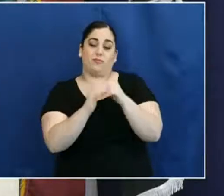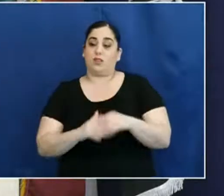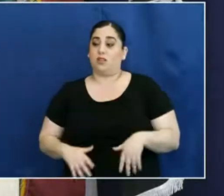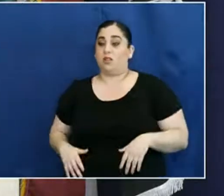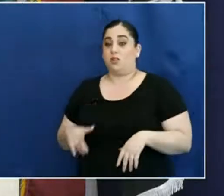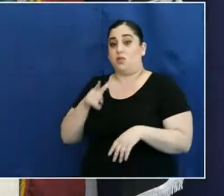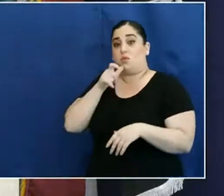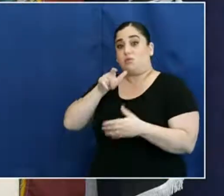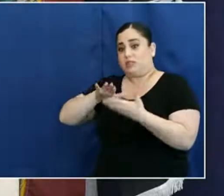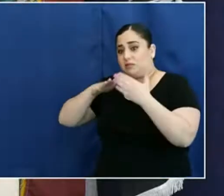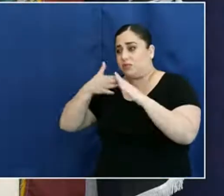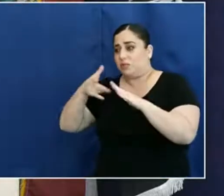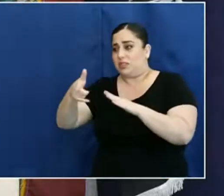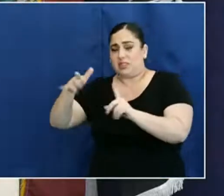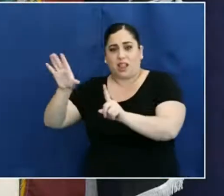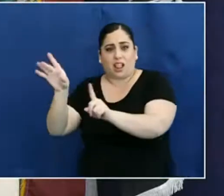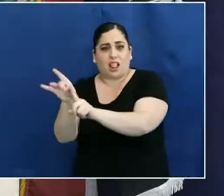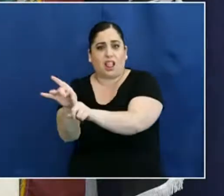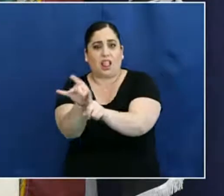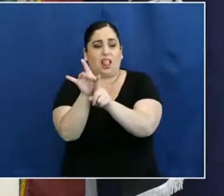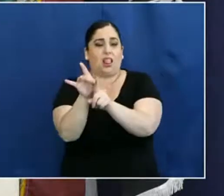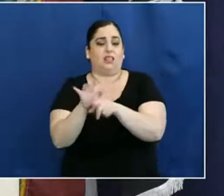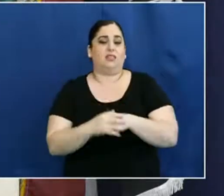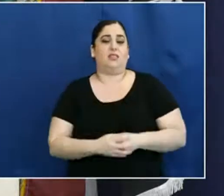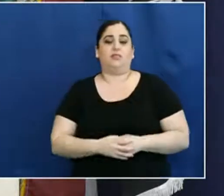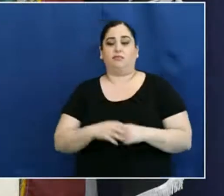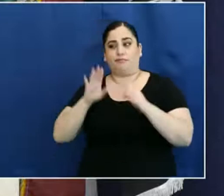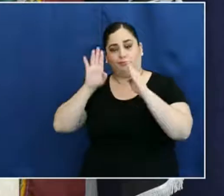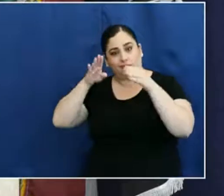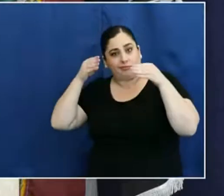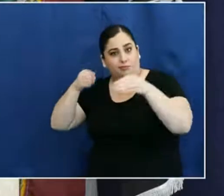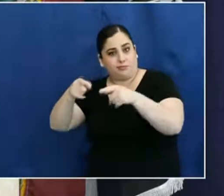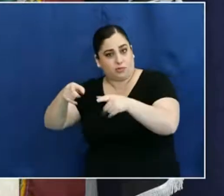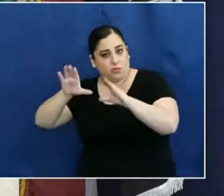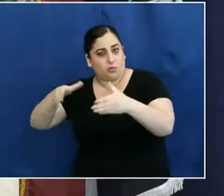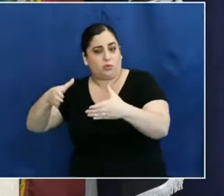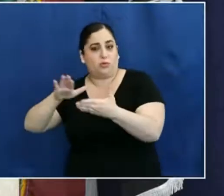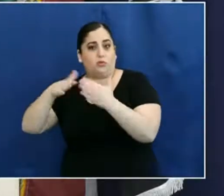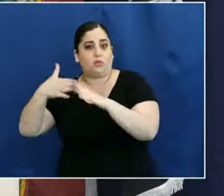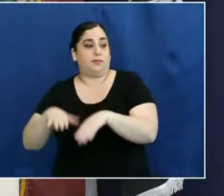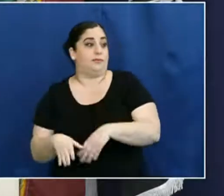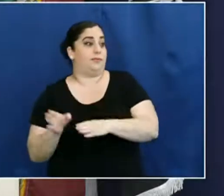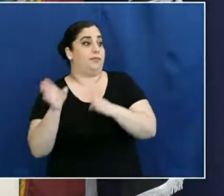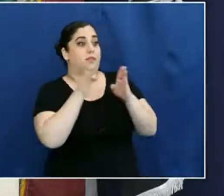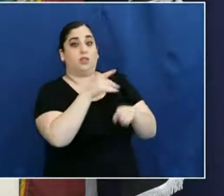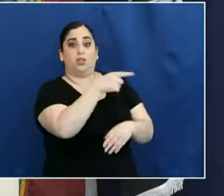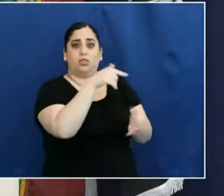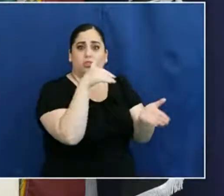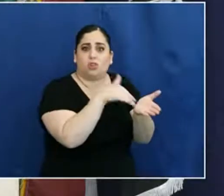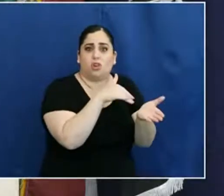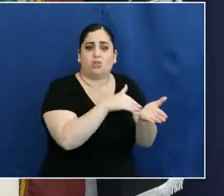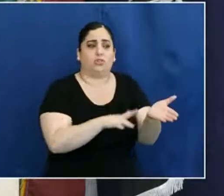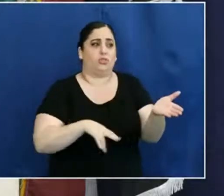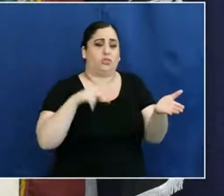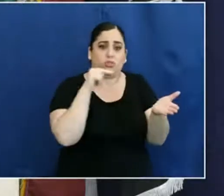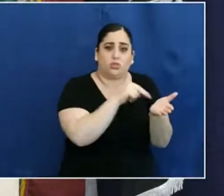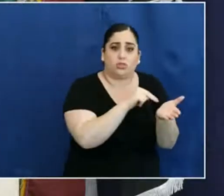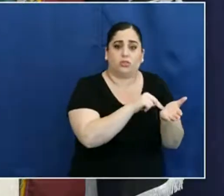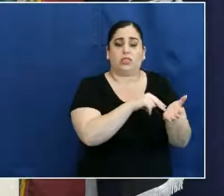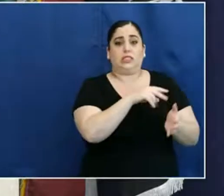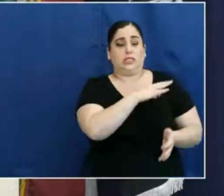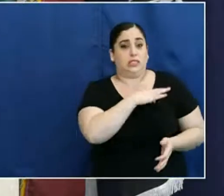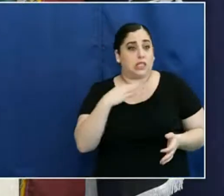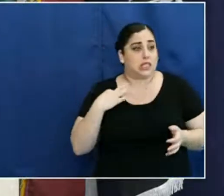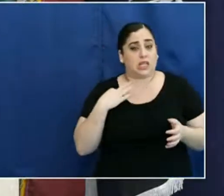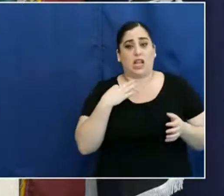we are doing a lot around that. Our community health workers that are out engaging folks is an important component. Our mobile teams going into